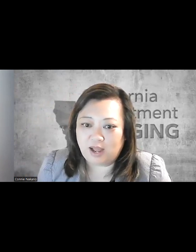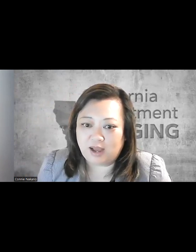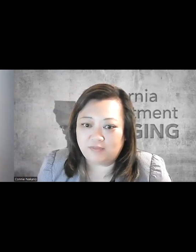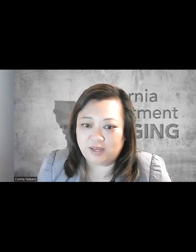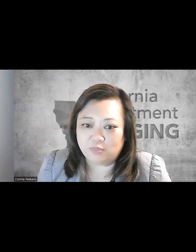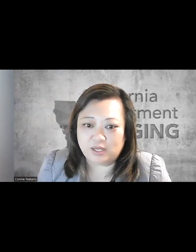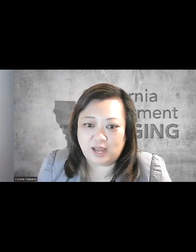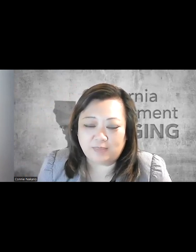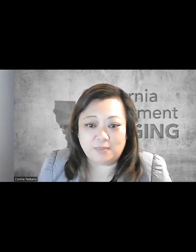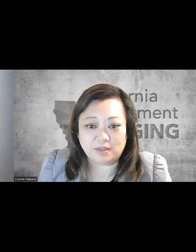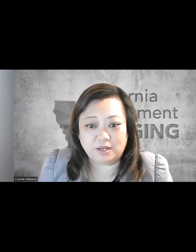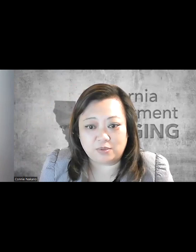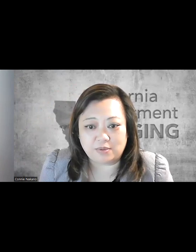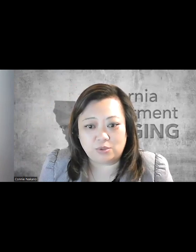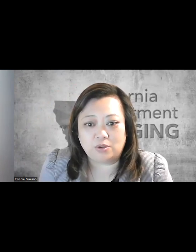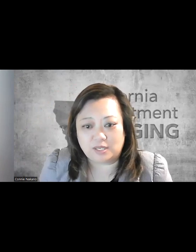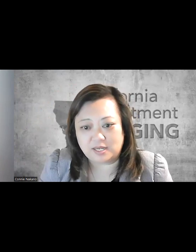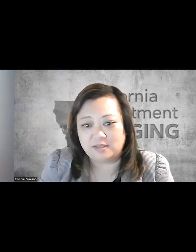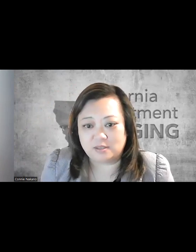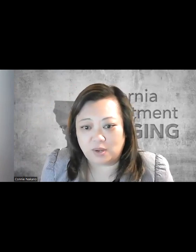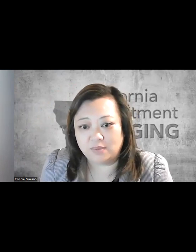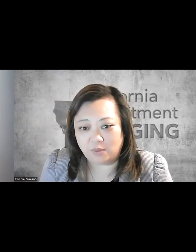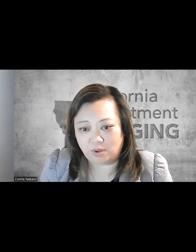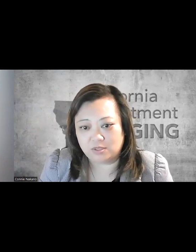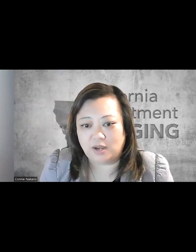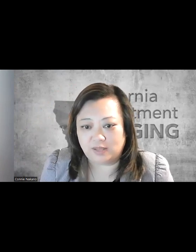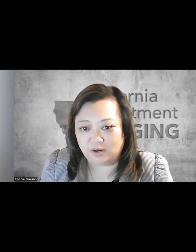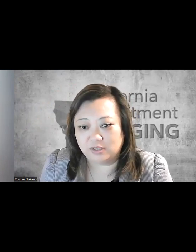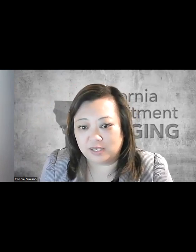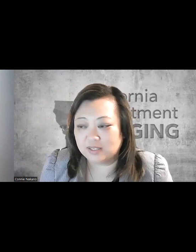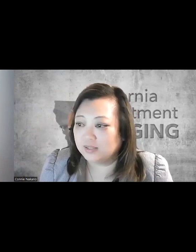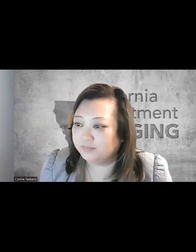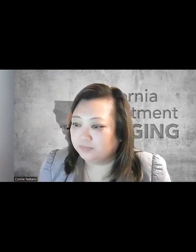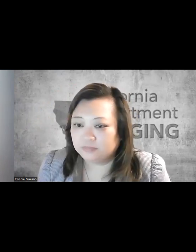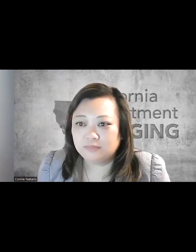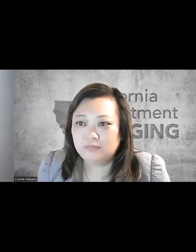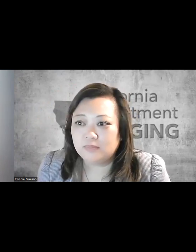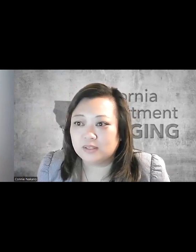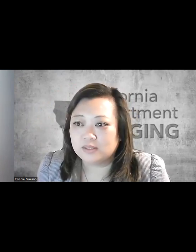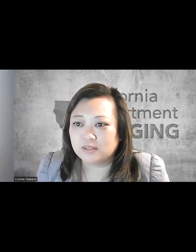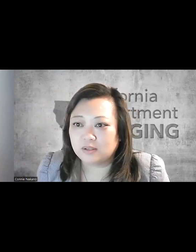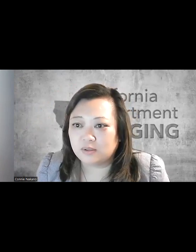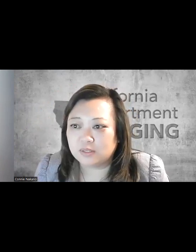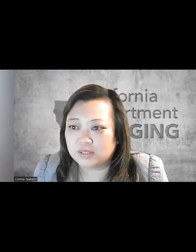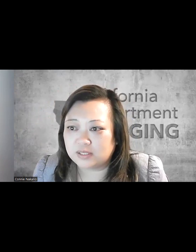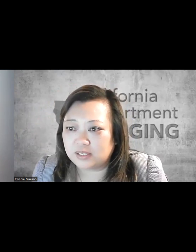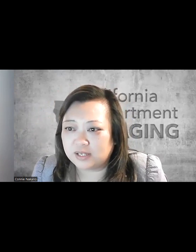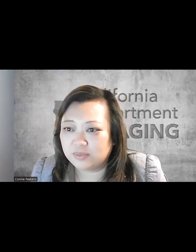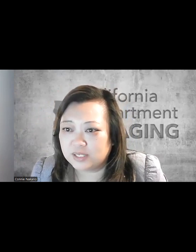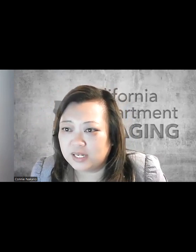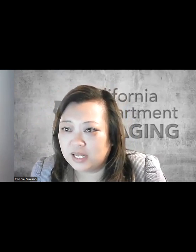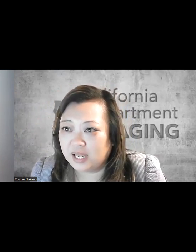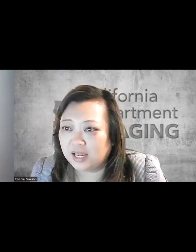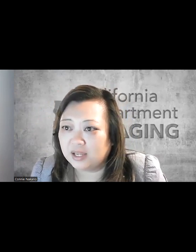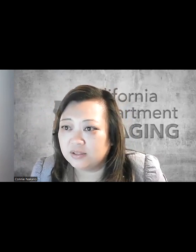also have a recap email that goes out to all the attendees as well that will also highlight all the links. So let's see, I